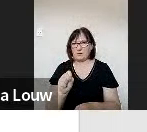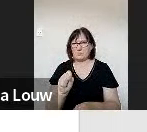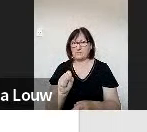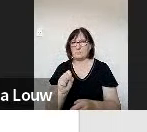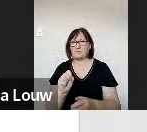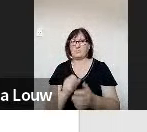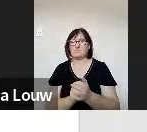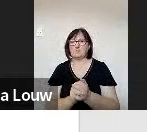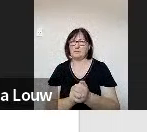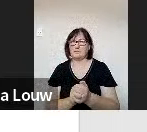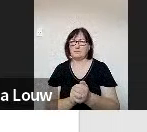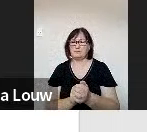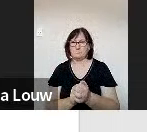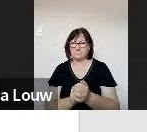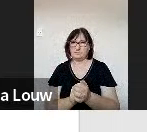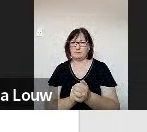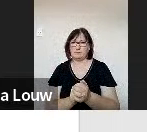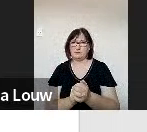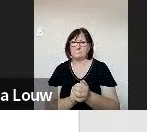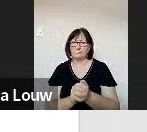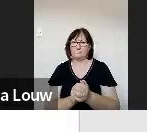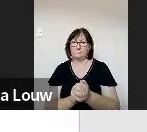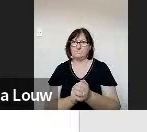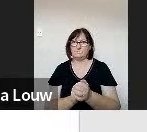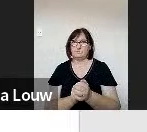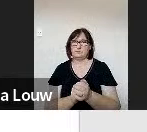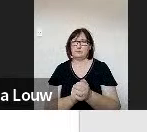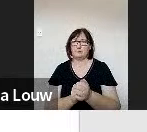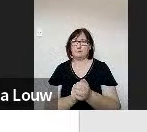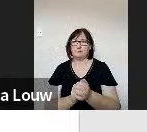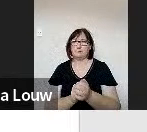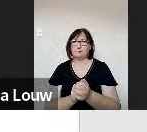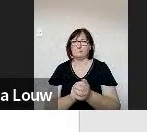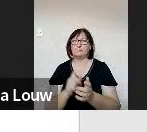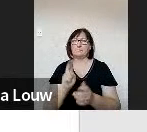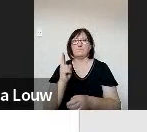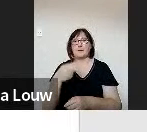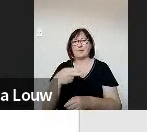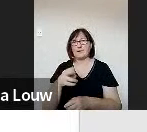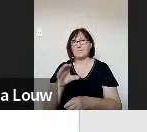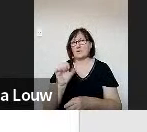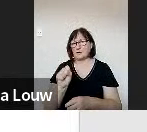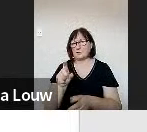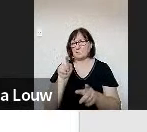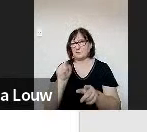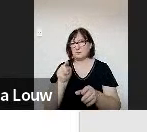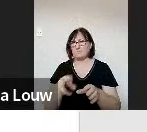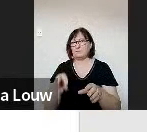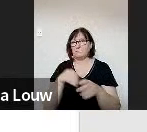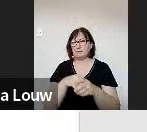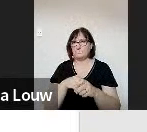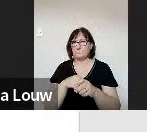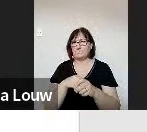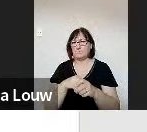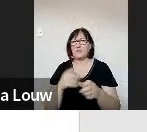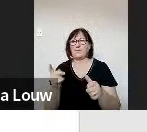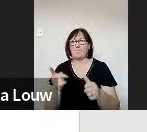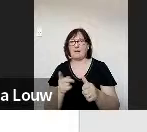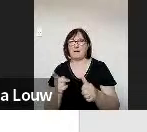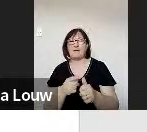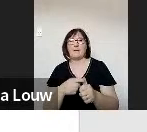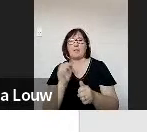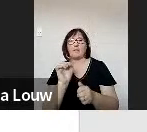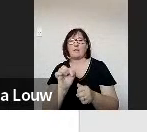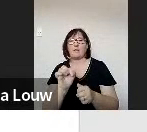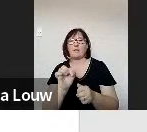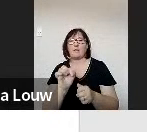have indicated in her speech. The HS includes availability of national tariffs. From